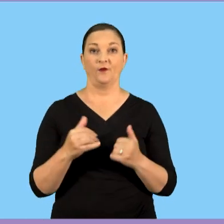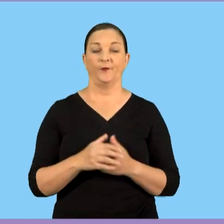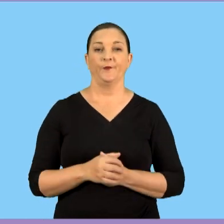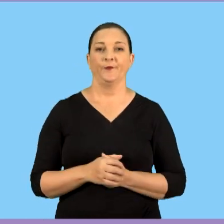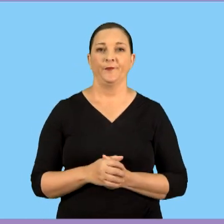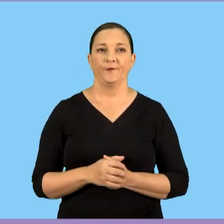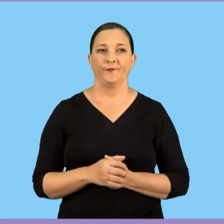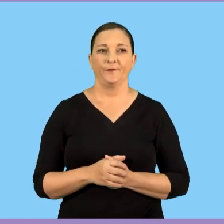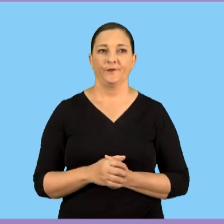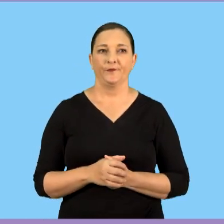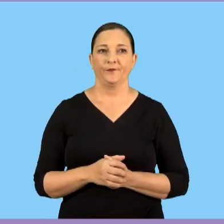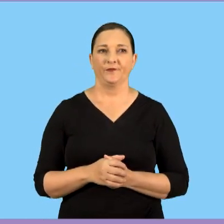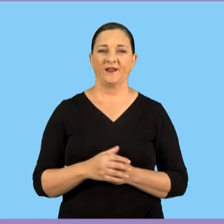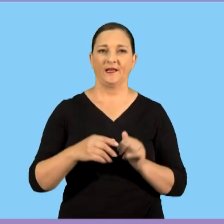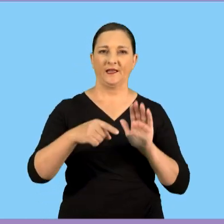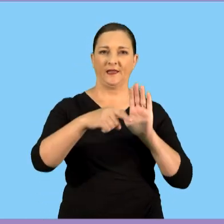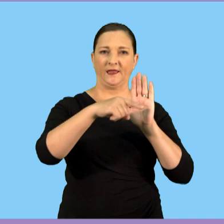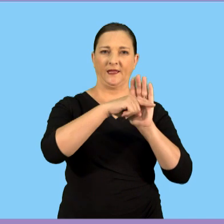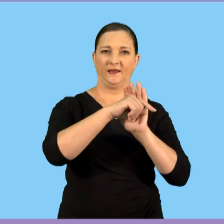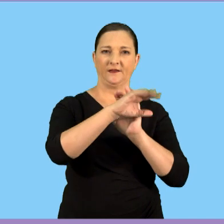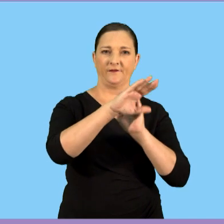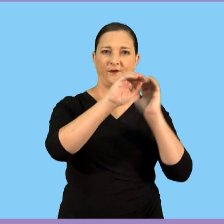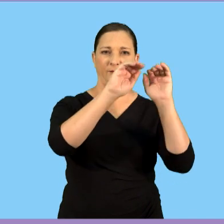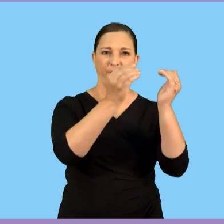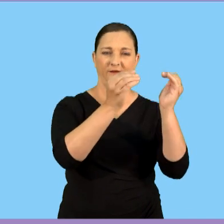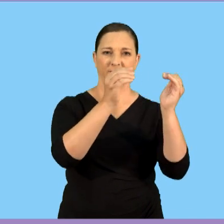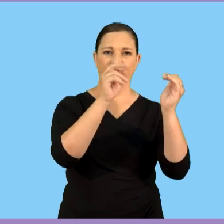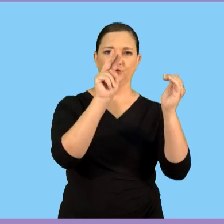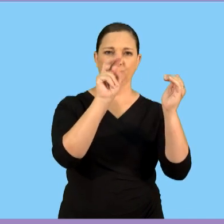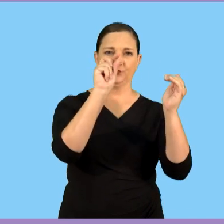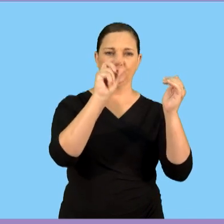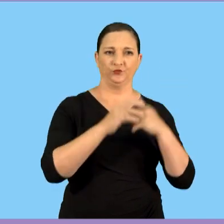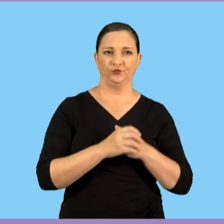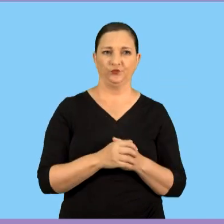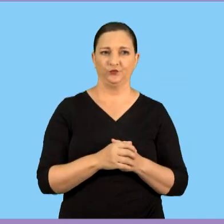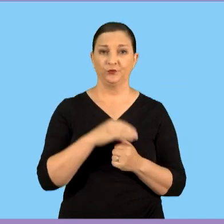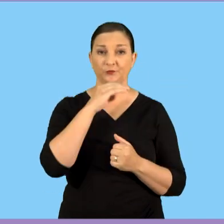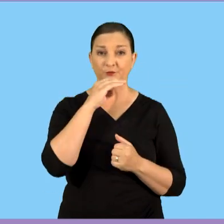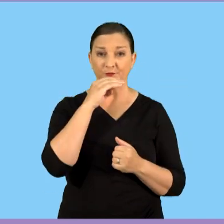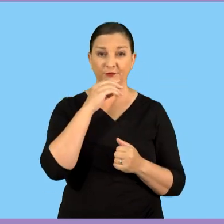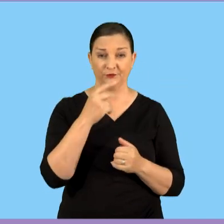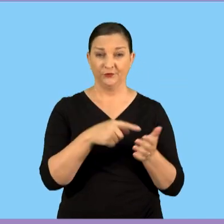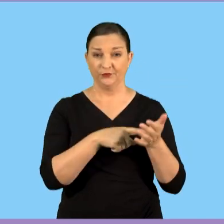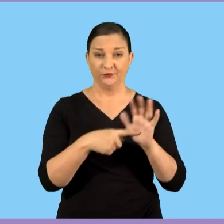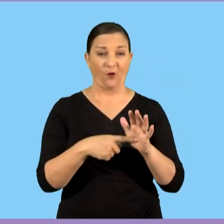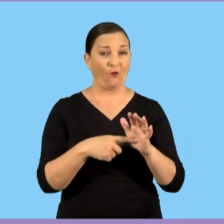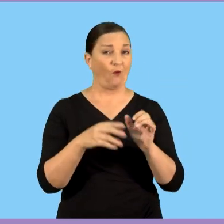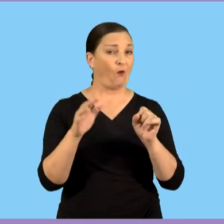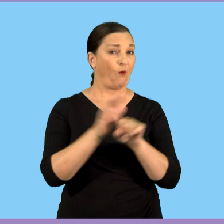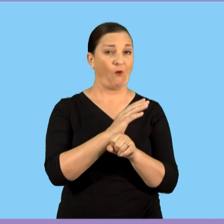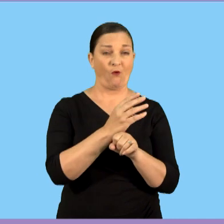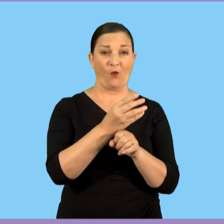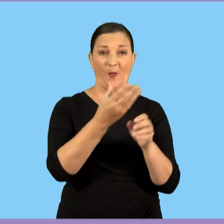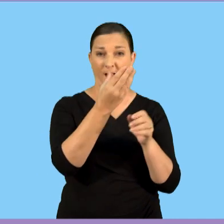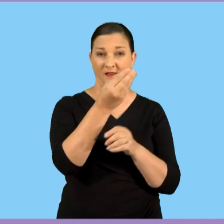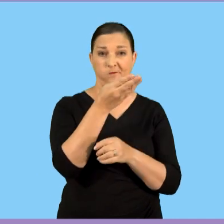Let's look at the next one. I have there negative 5 in brackets squared. Remember, that shows that the whole negative 5